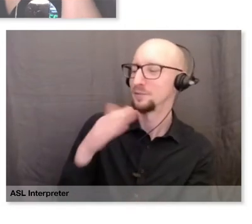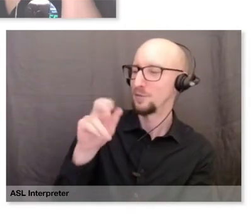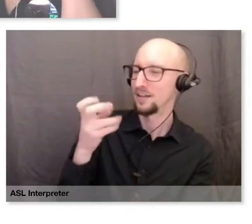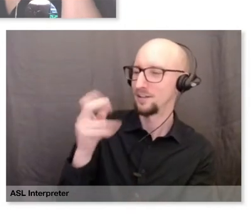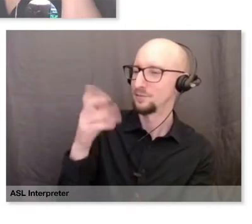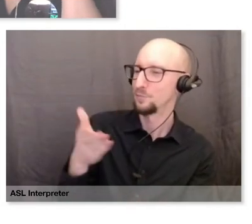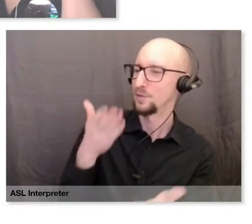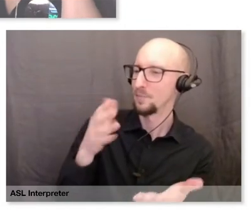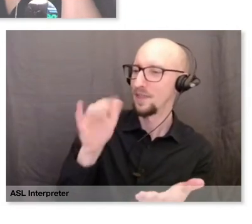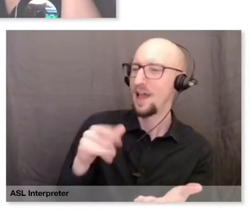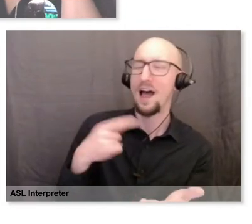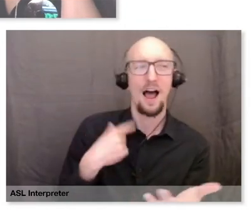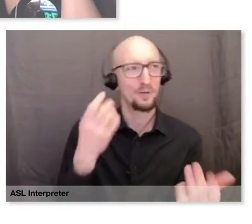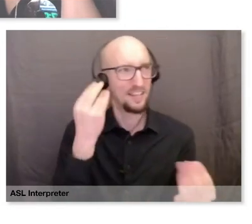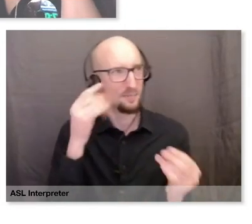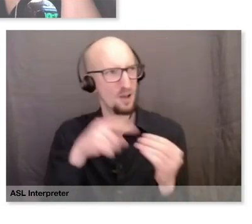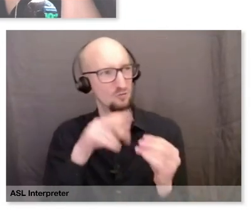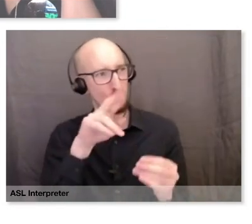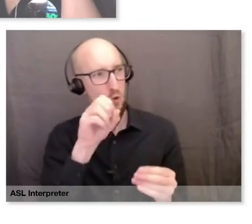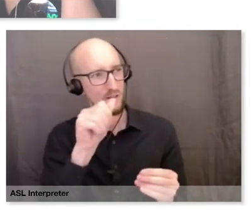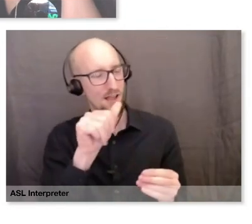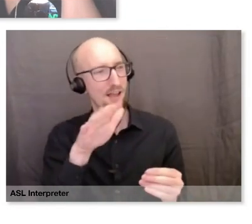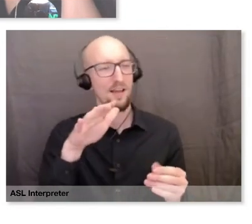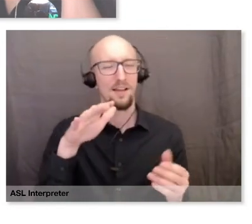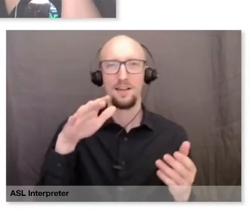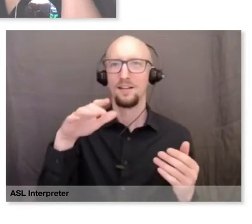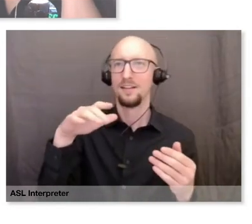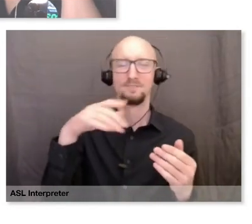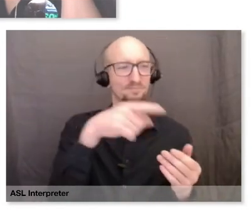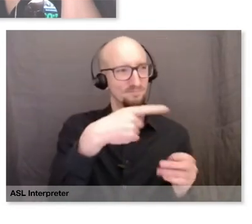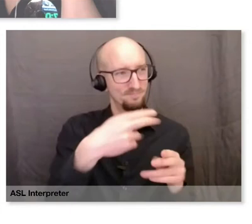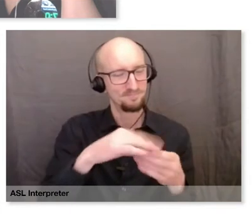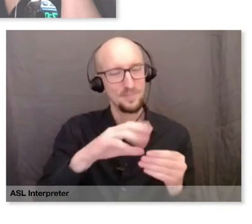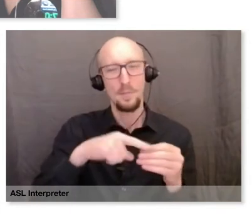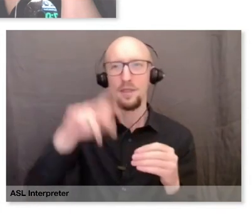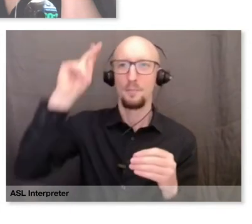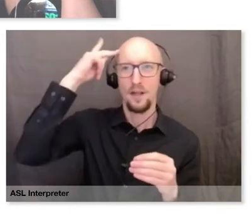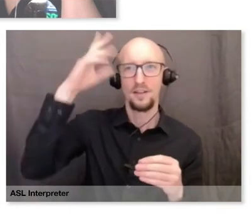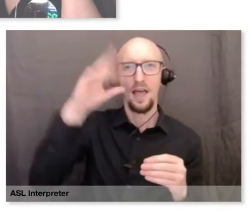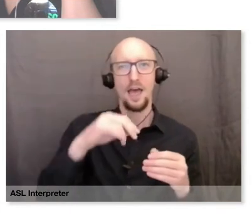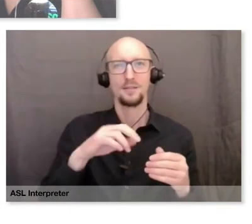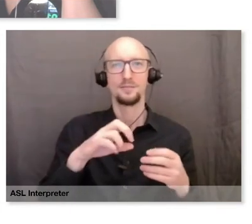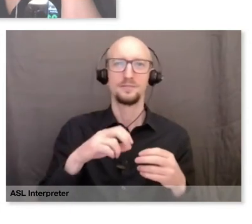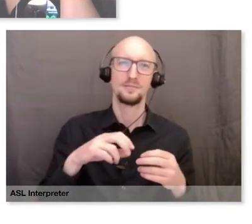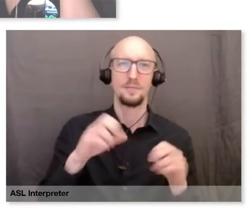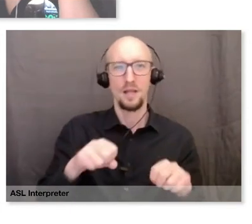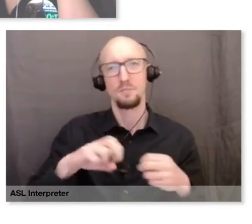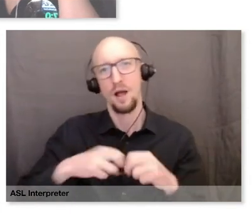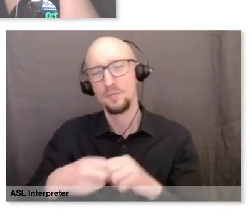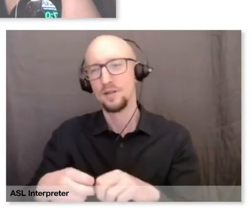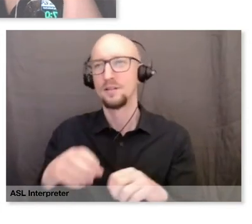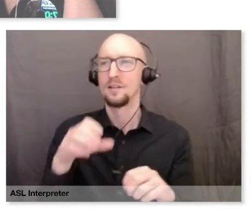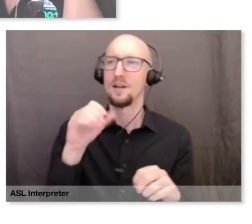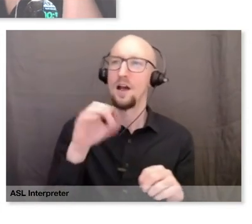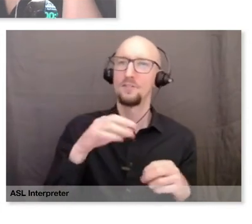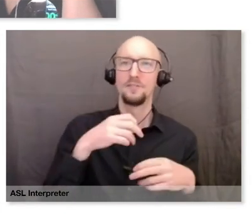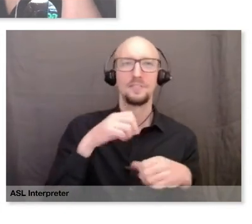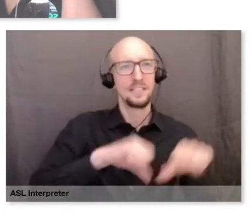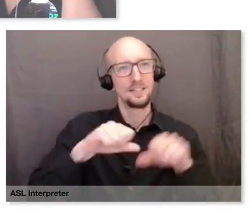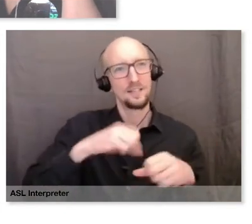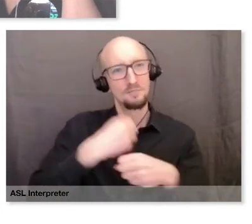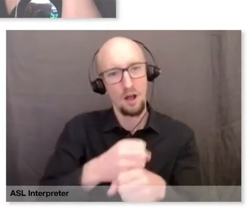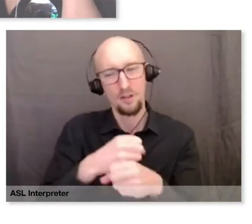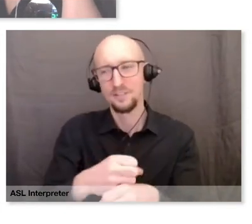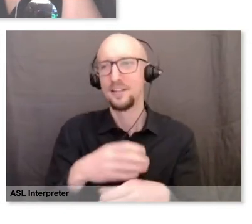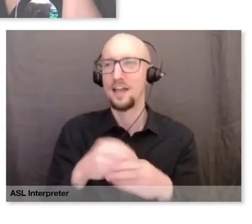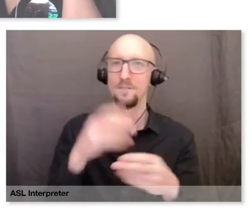the politics and the possible pitfalls of aesthetic productions of scientific knowledge in visualization. The curve has